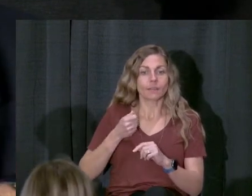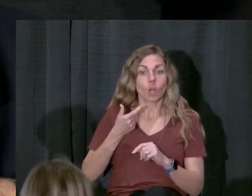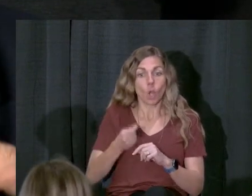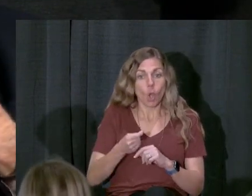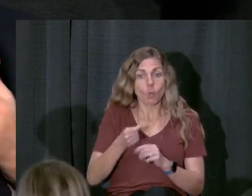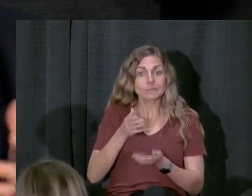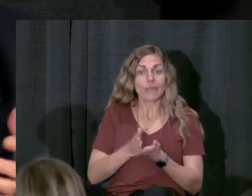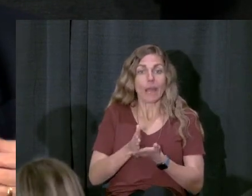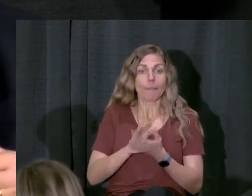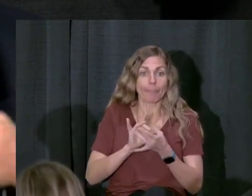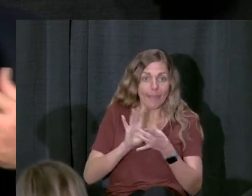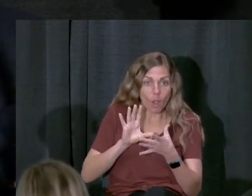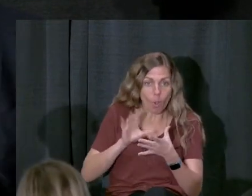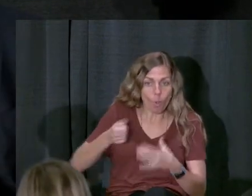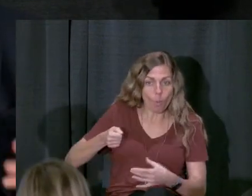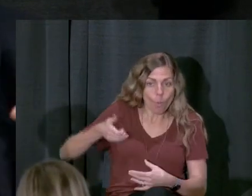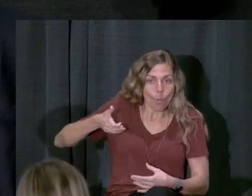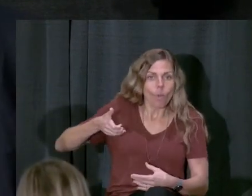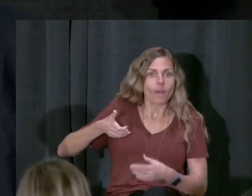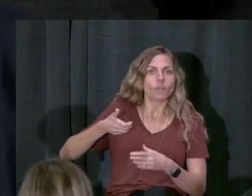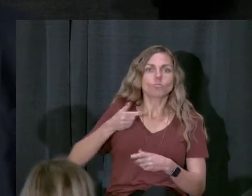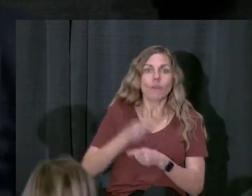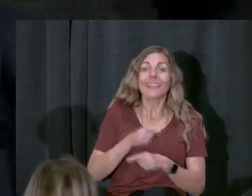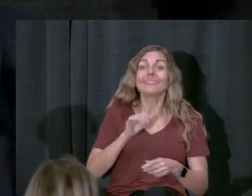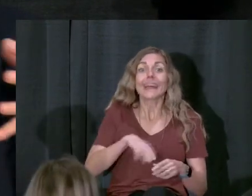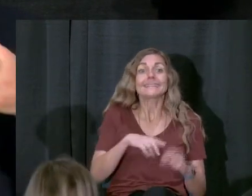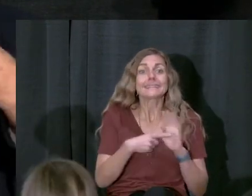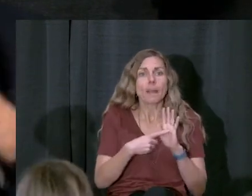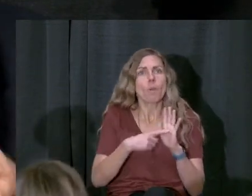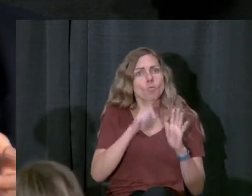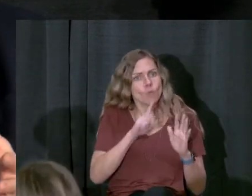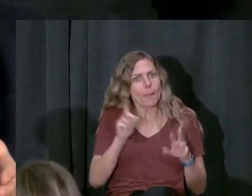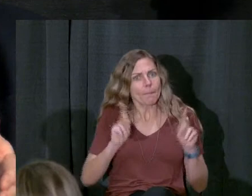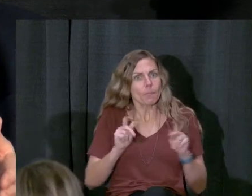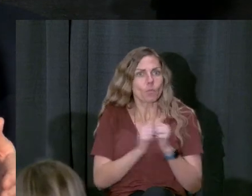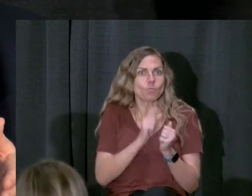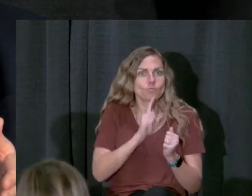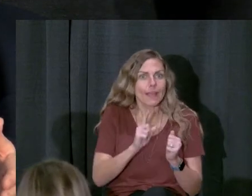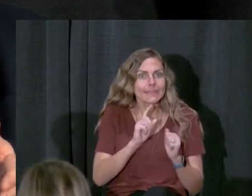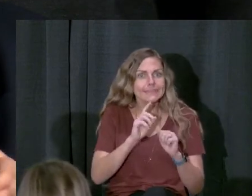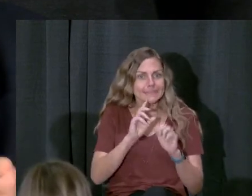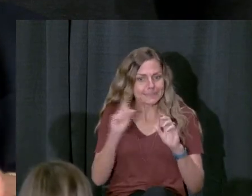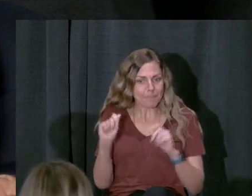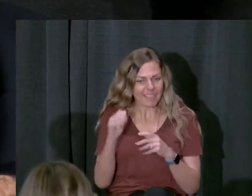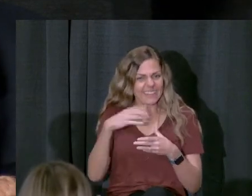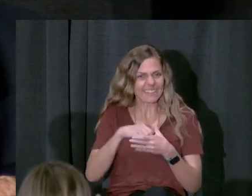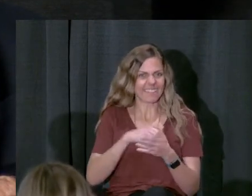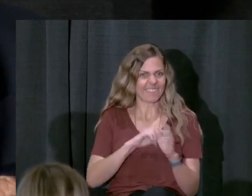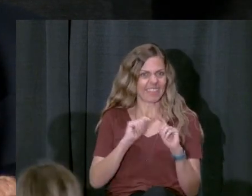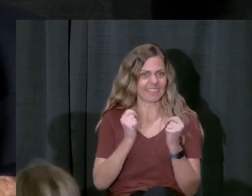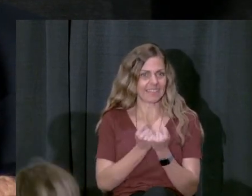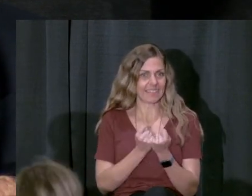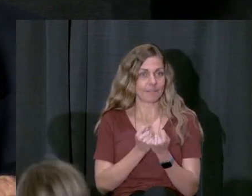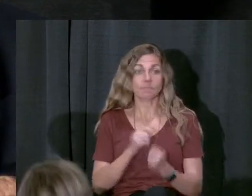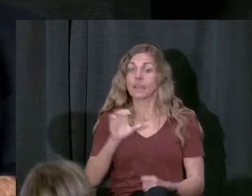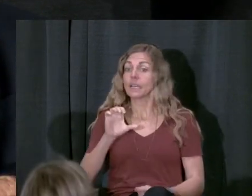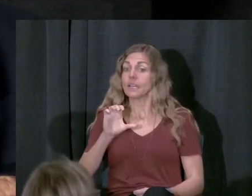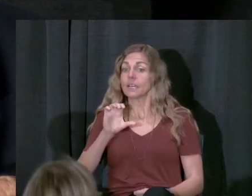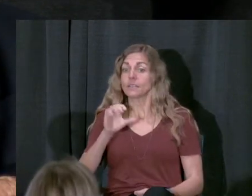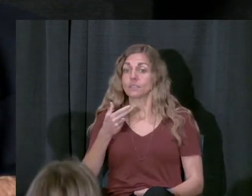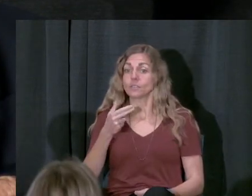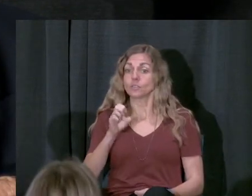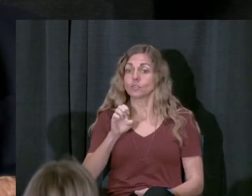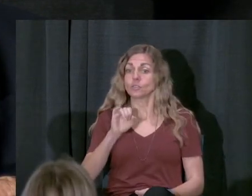these are examples of where real people with real disabilities are involved in the team. Now, Chieko is an